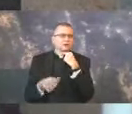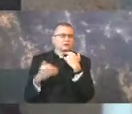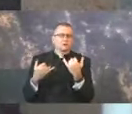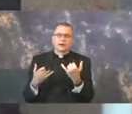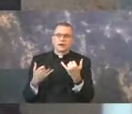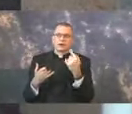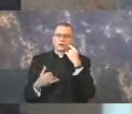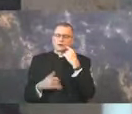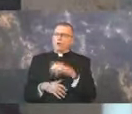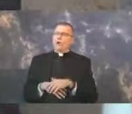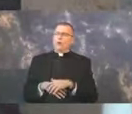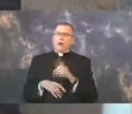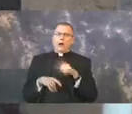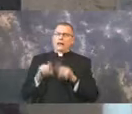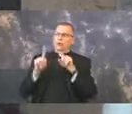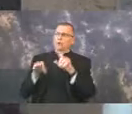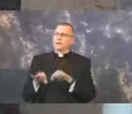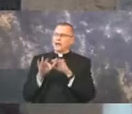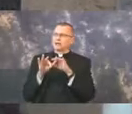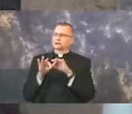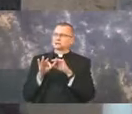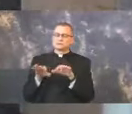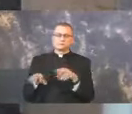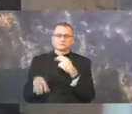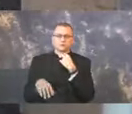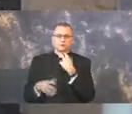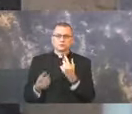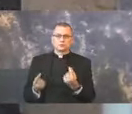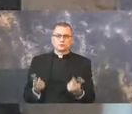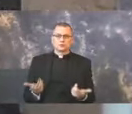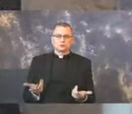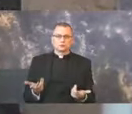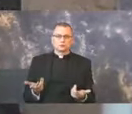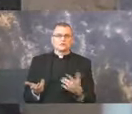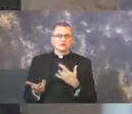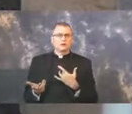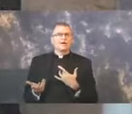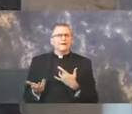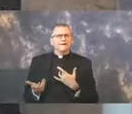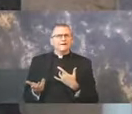Mass, even at a distance as we're doing now by social media.